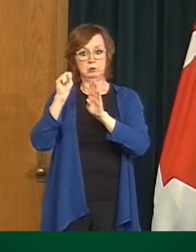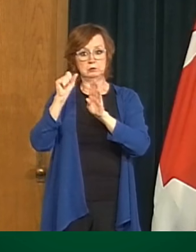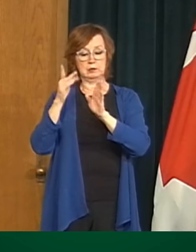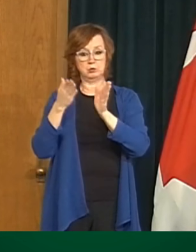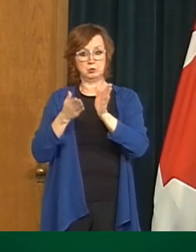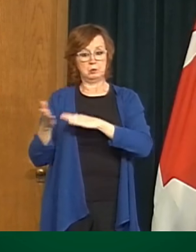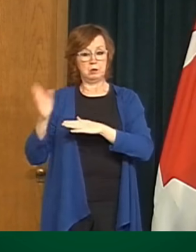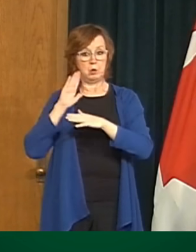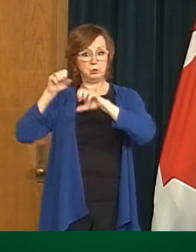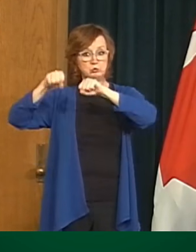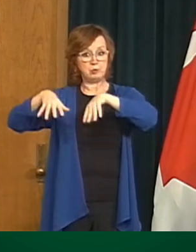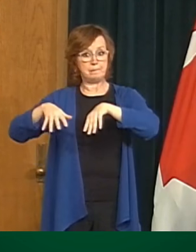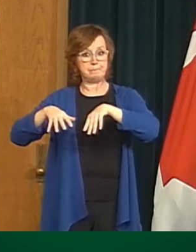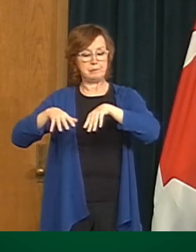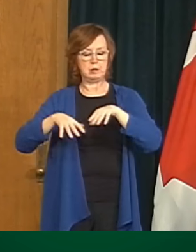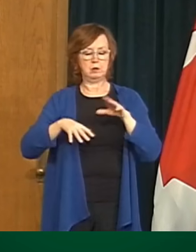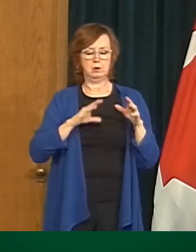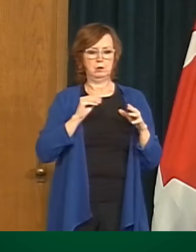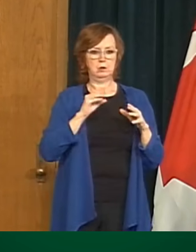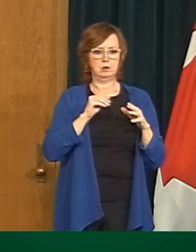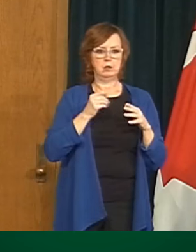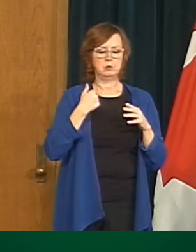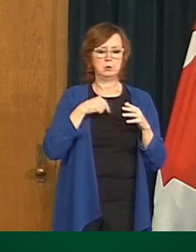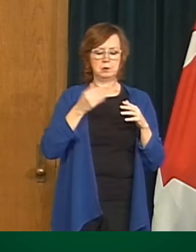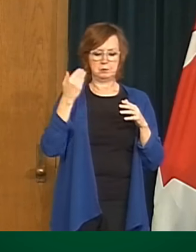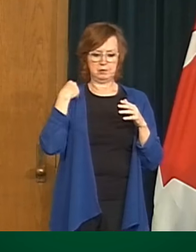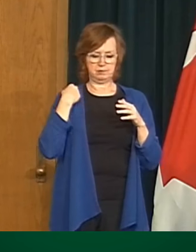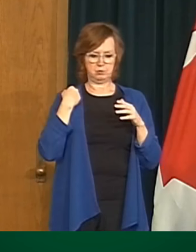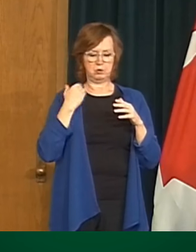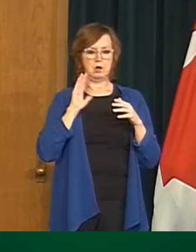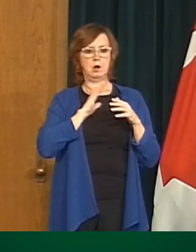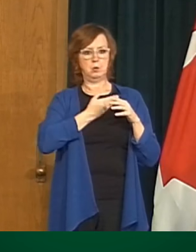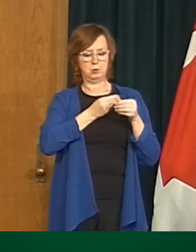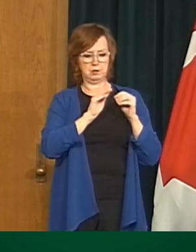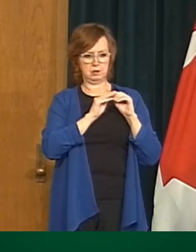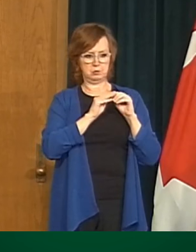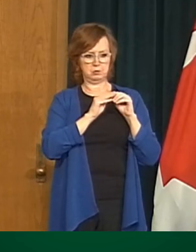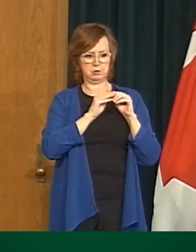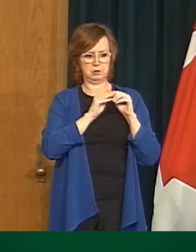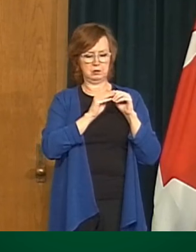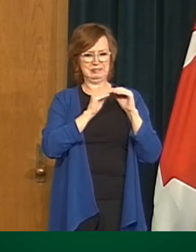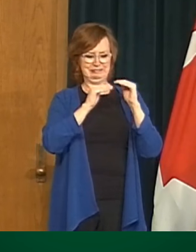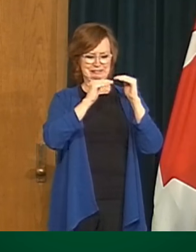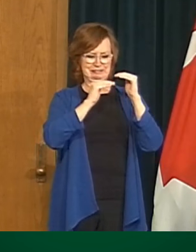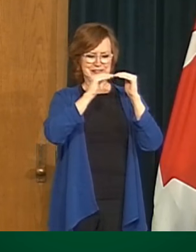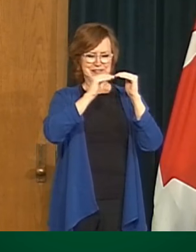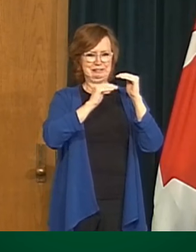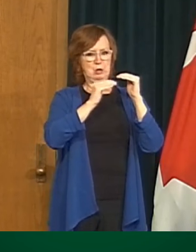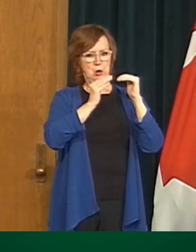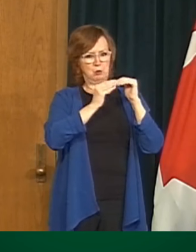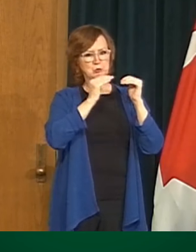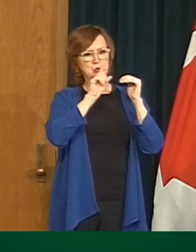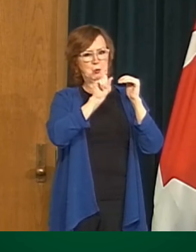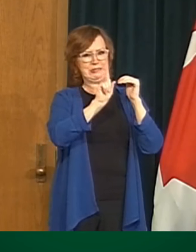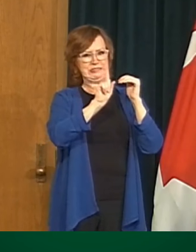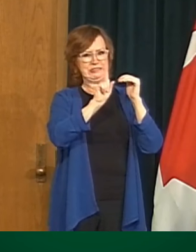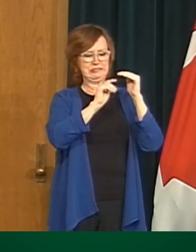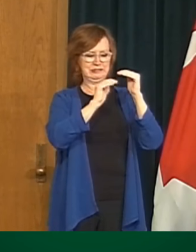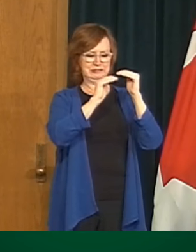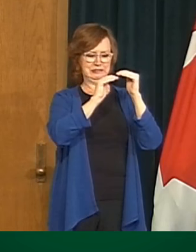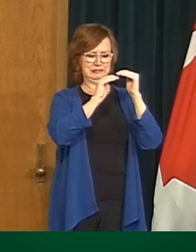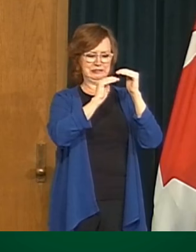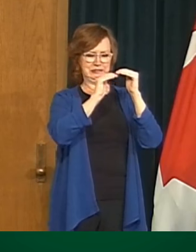around 0.73. We have seen an upward trend, and it's hovering around the 1 area. But we also know